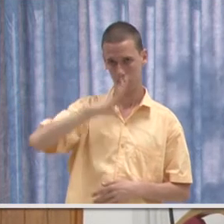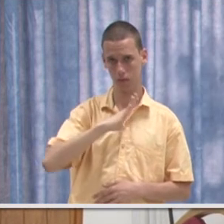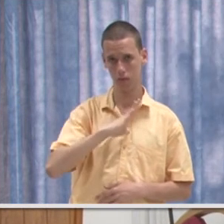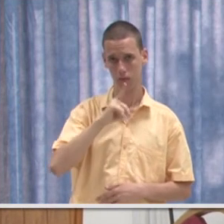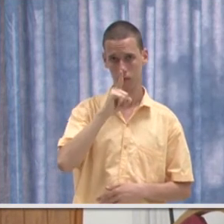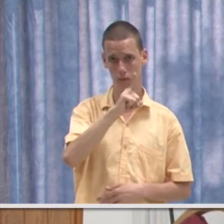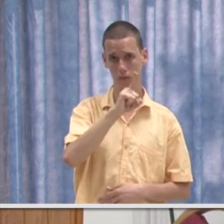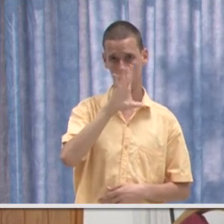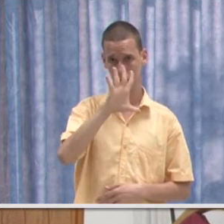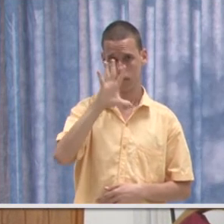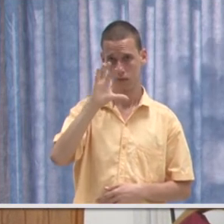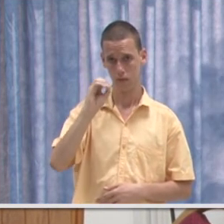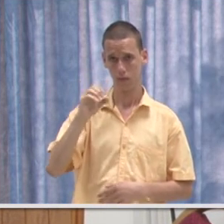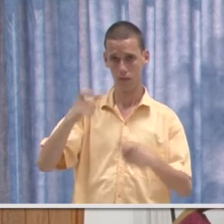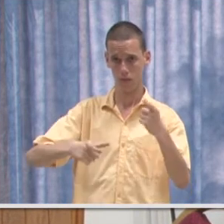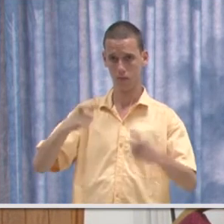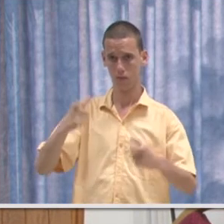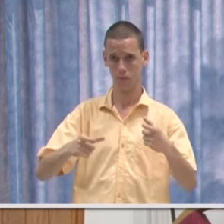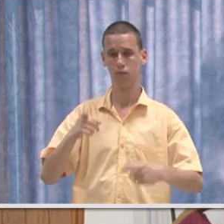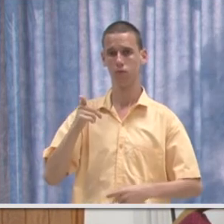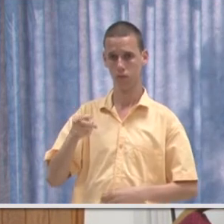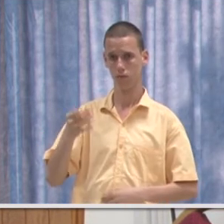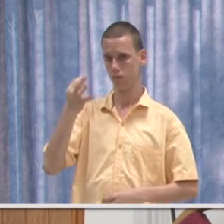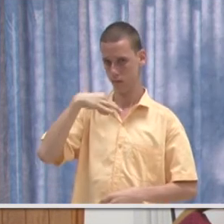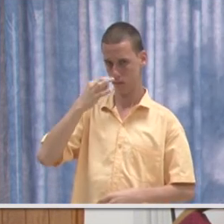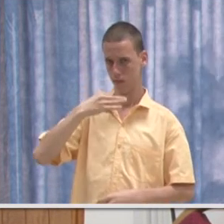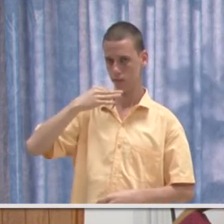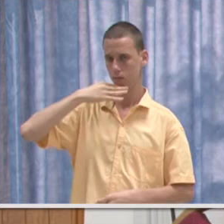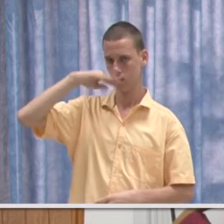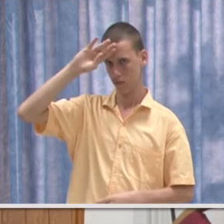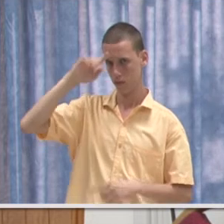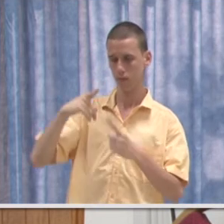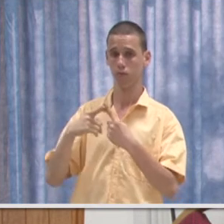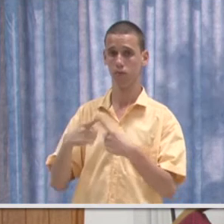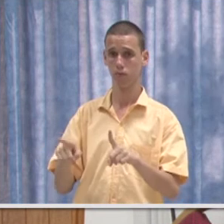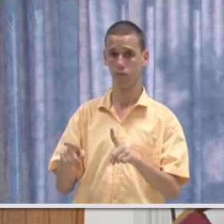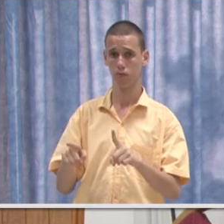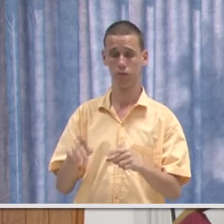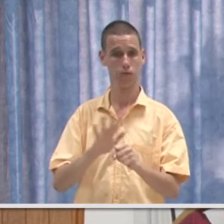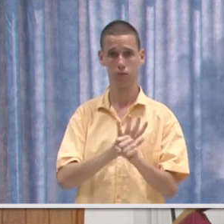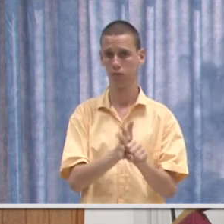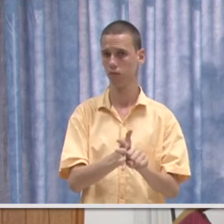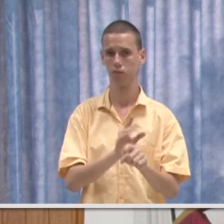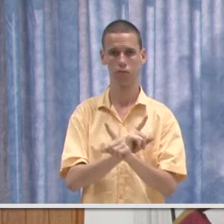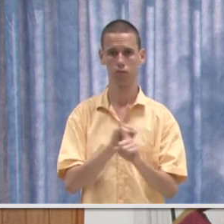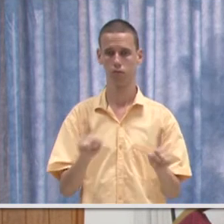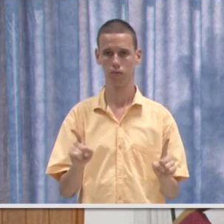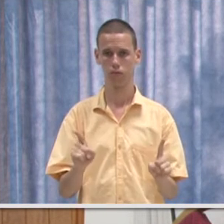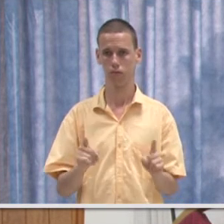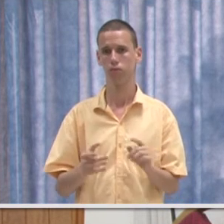who are on these medications. So it will be used. It's not going to go to waste. It'll be used for these patients. In